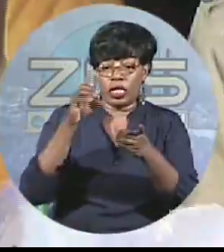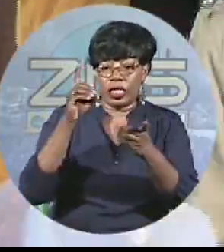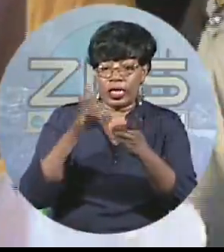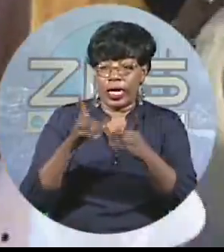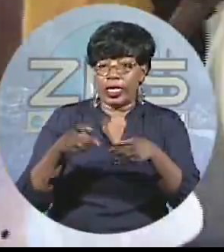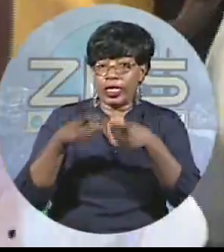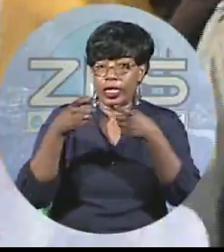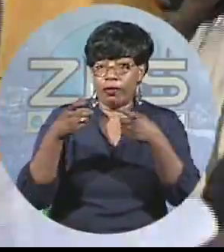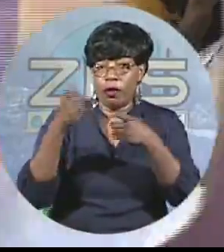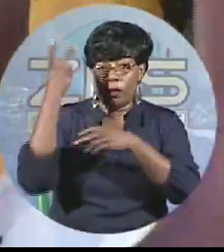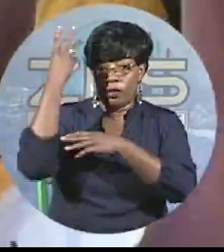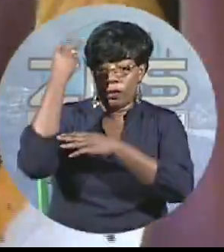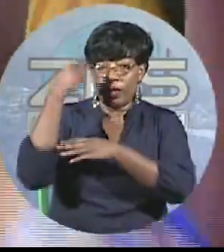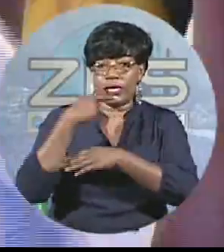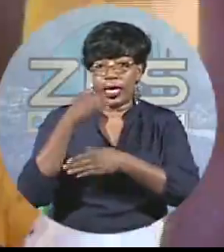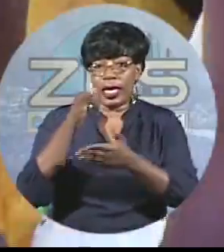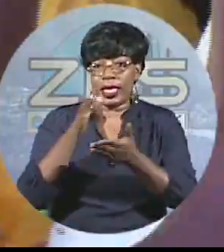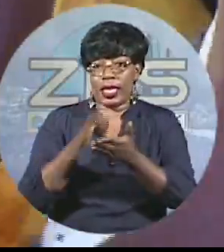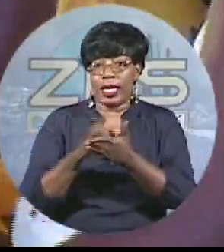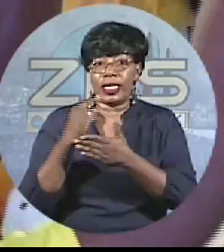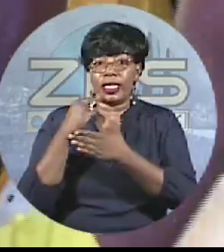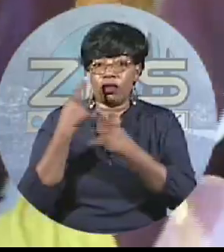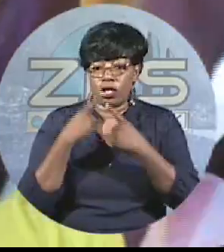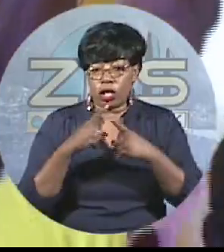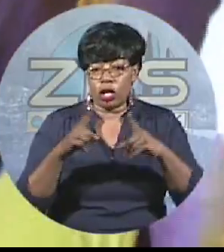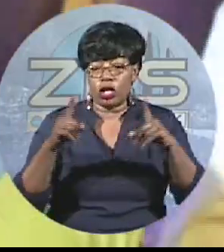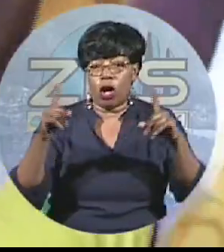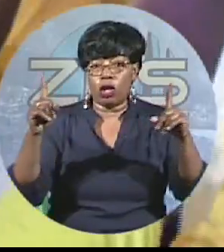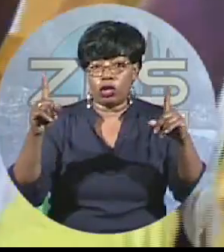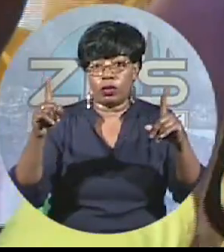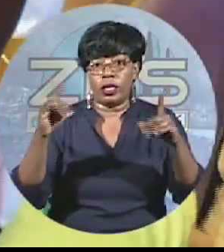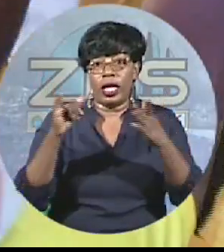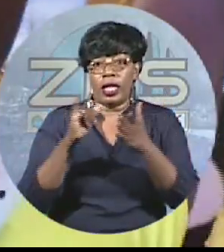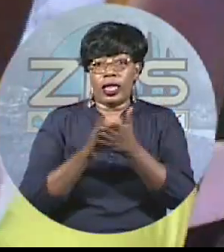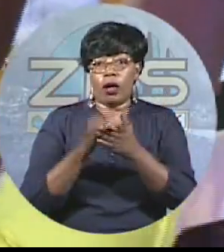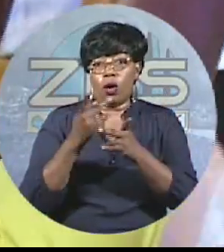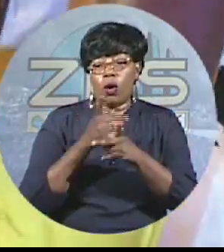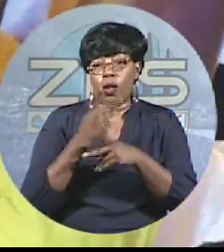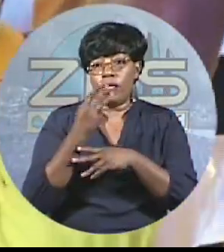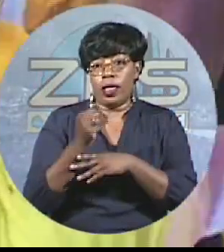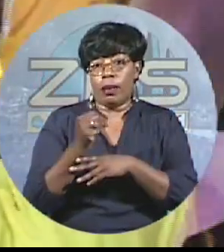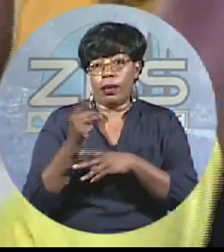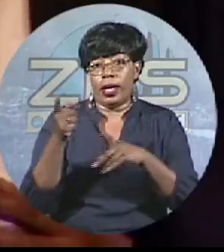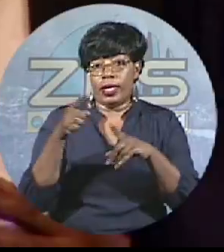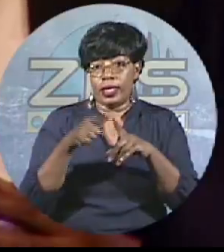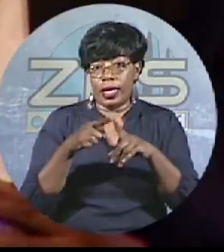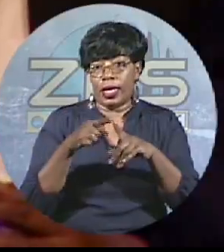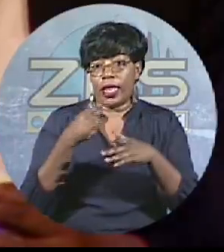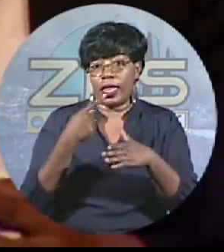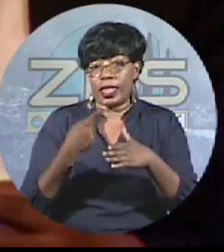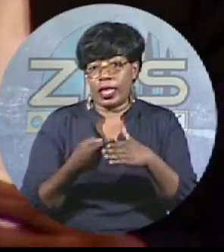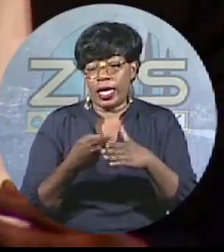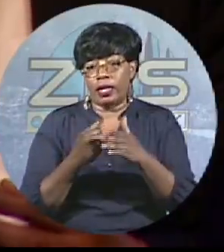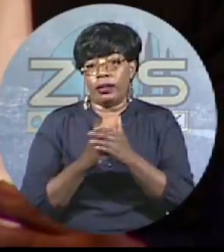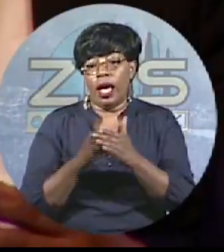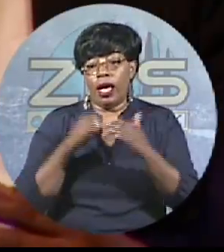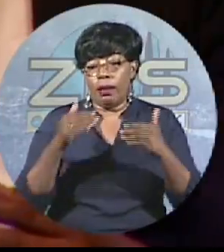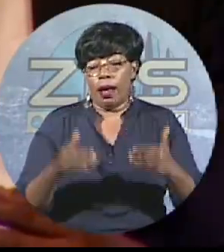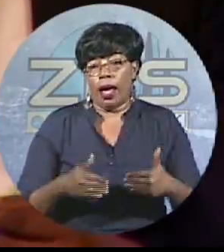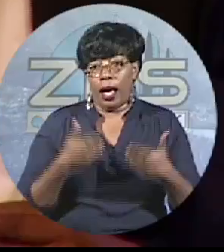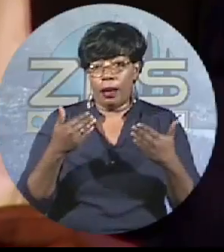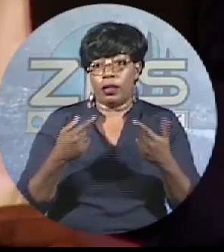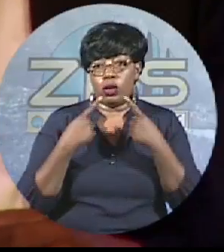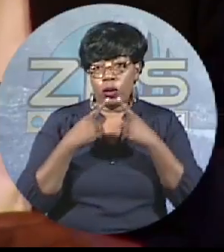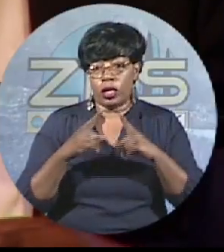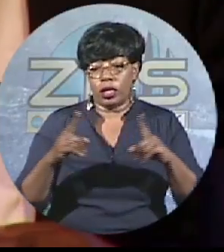Minister took to the stage, he made a series of announcements which will likely hold them over until then. "I am pleased